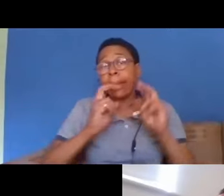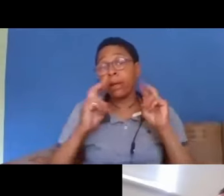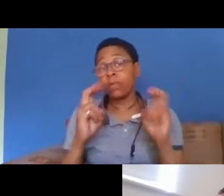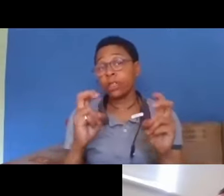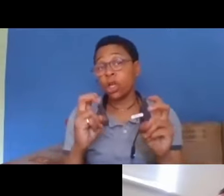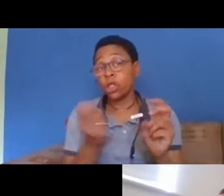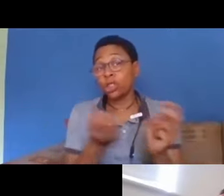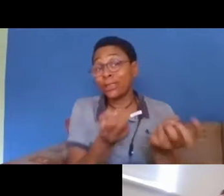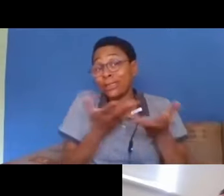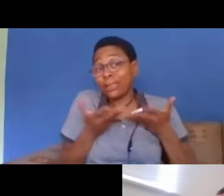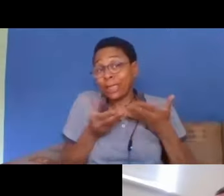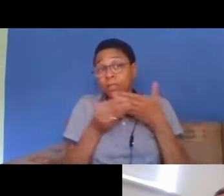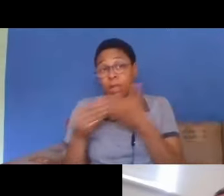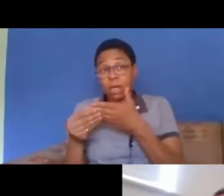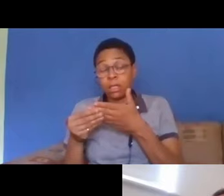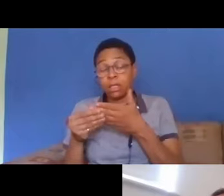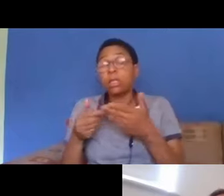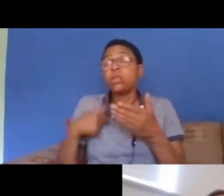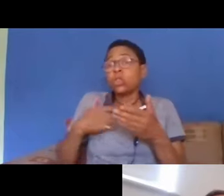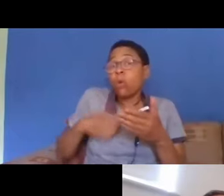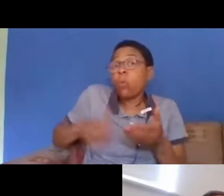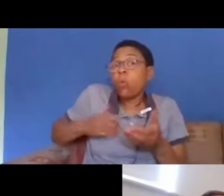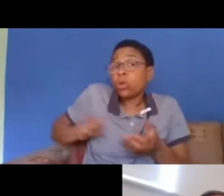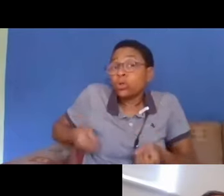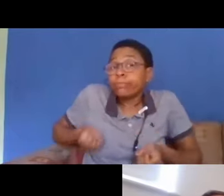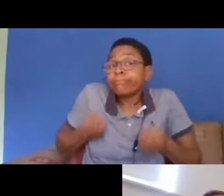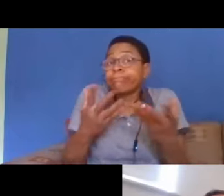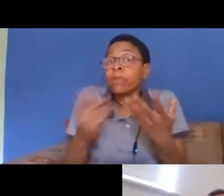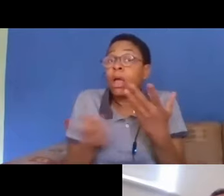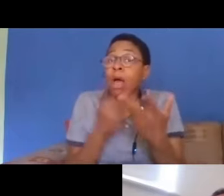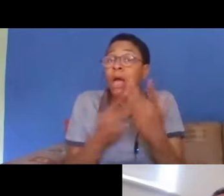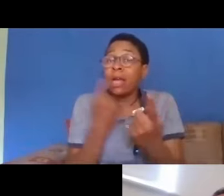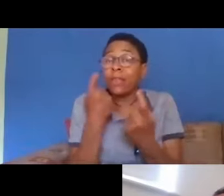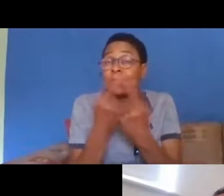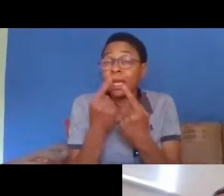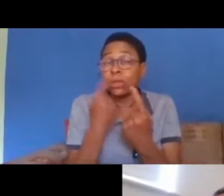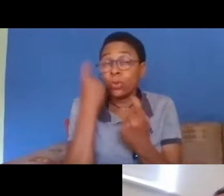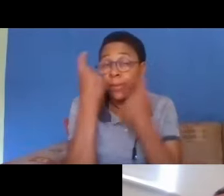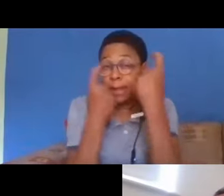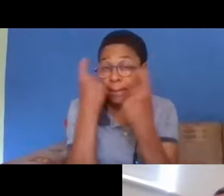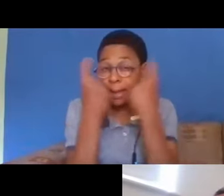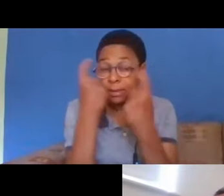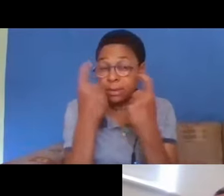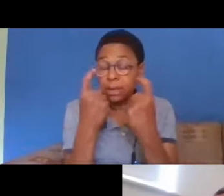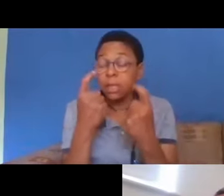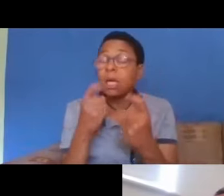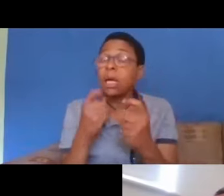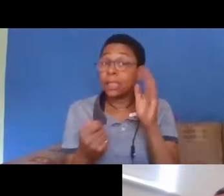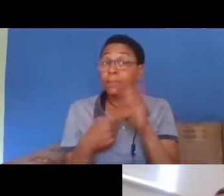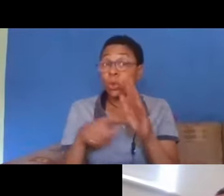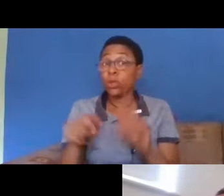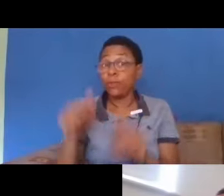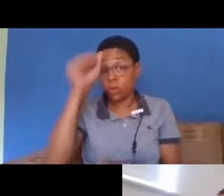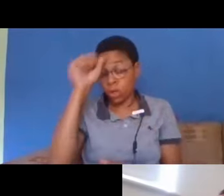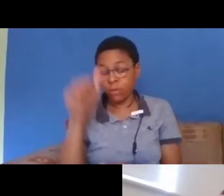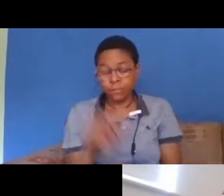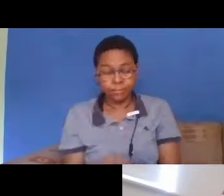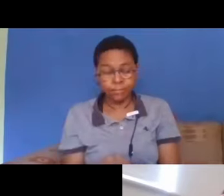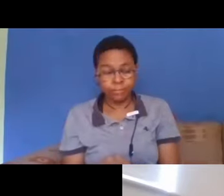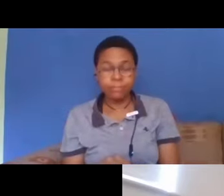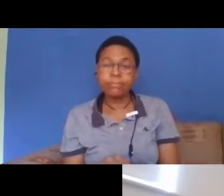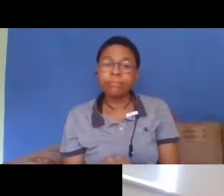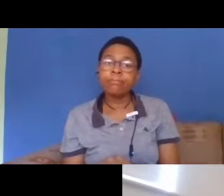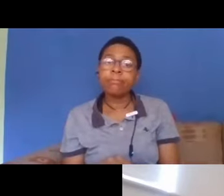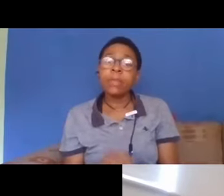want to introduce yet another concept, but a concept which I think is important for people to recognize. And that is, you know, the